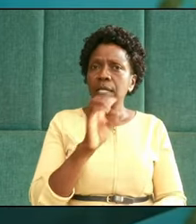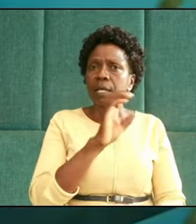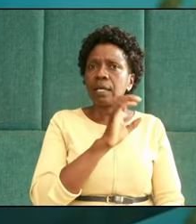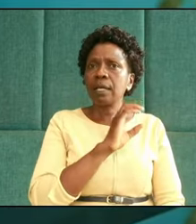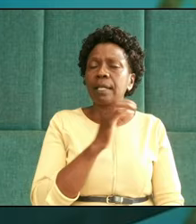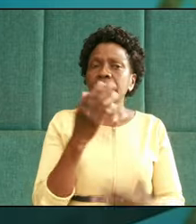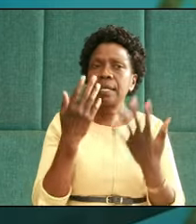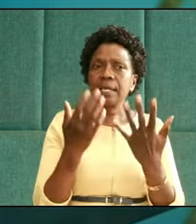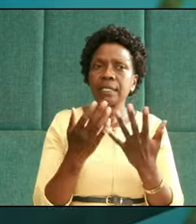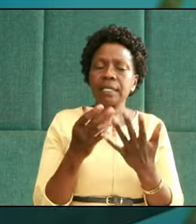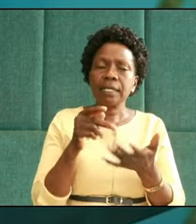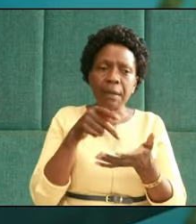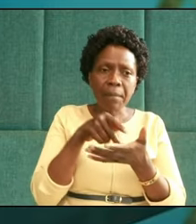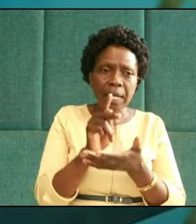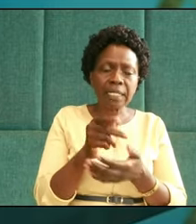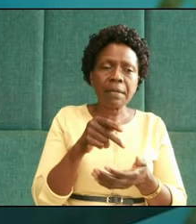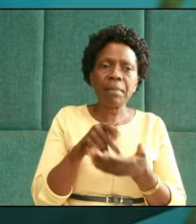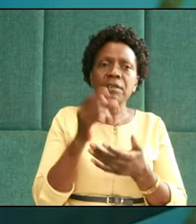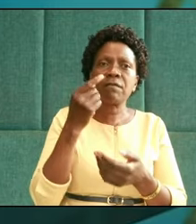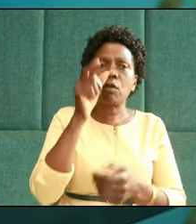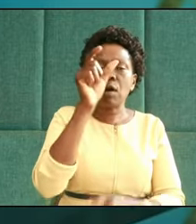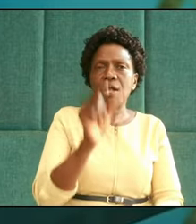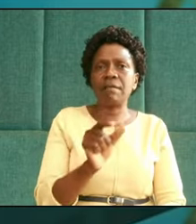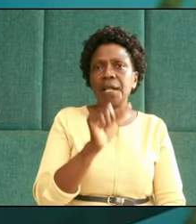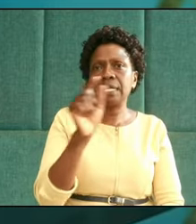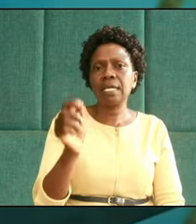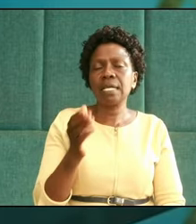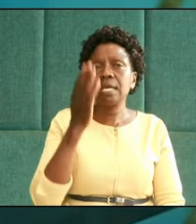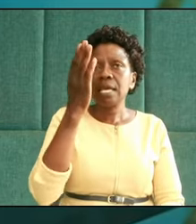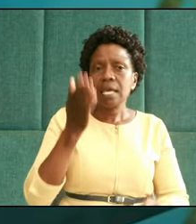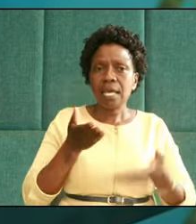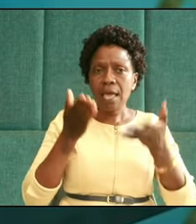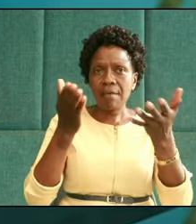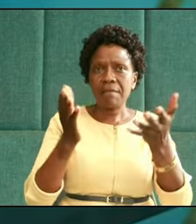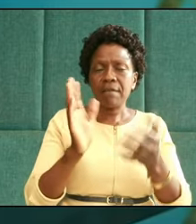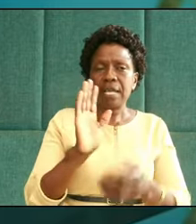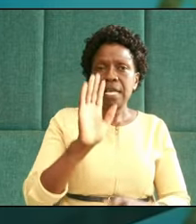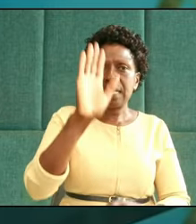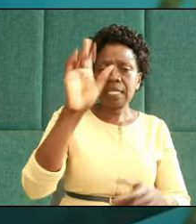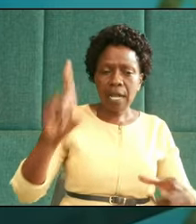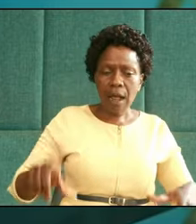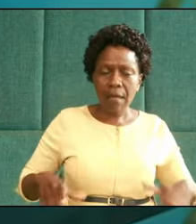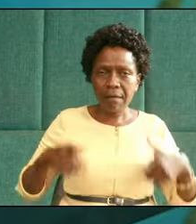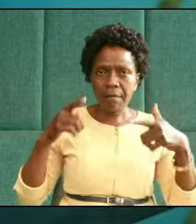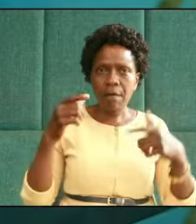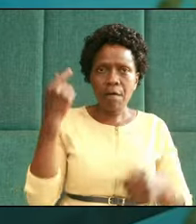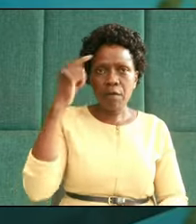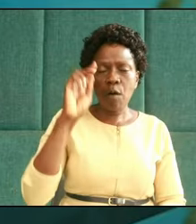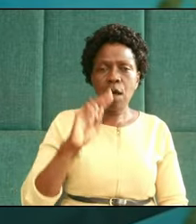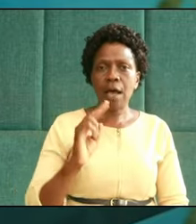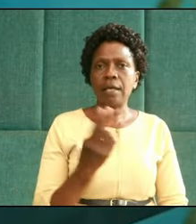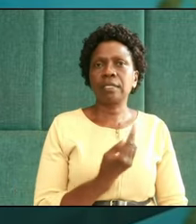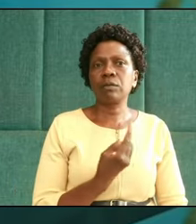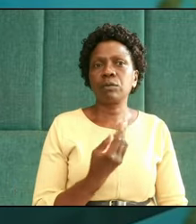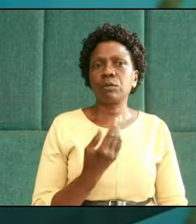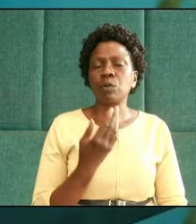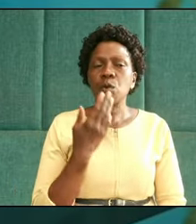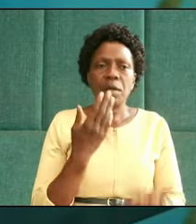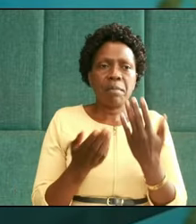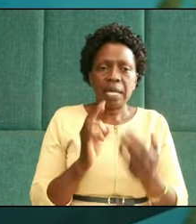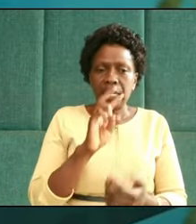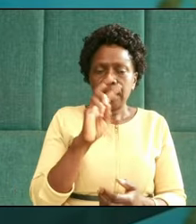he paid on Calvary. He gave his life for us. We may carry